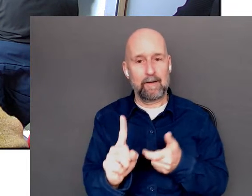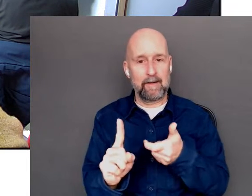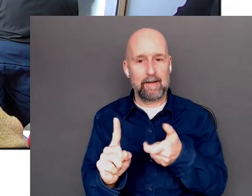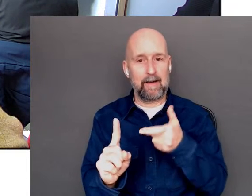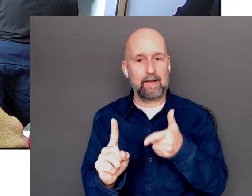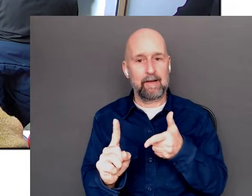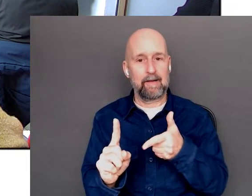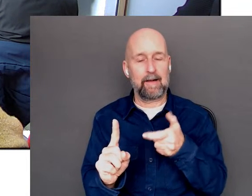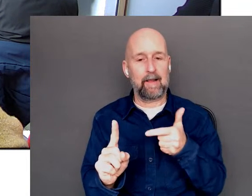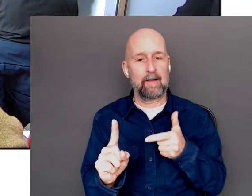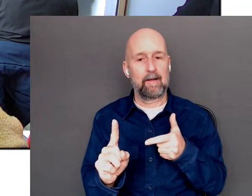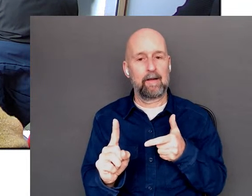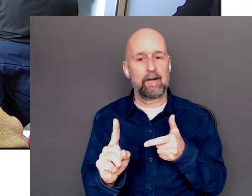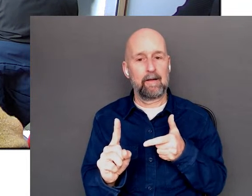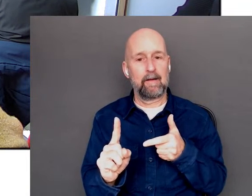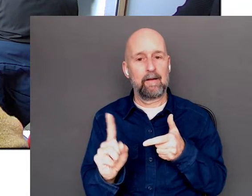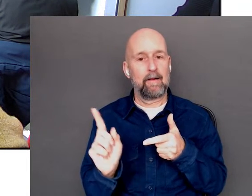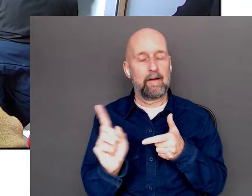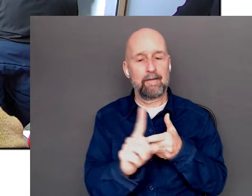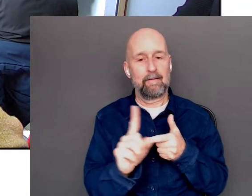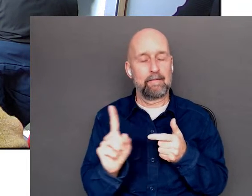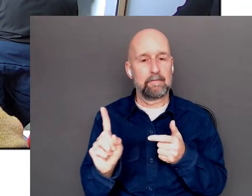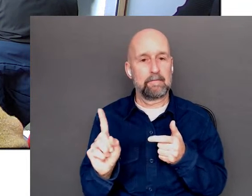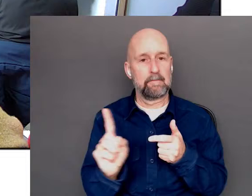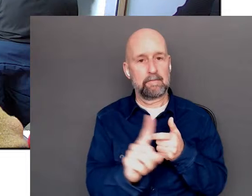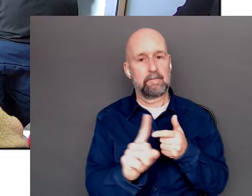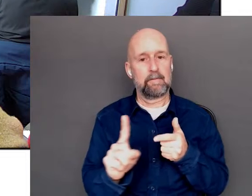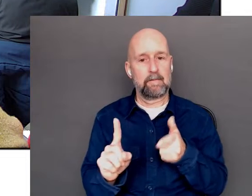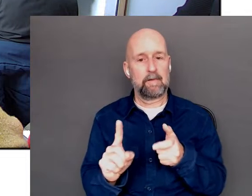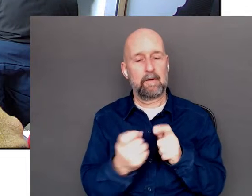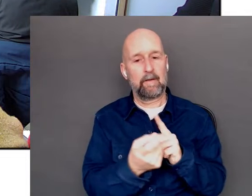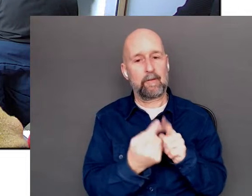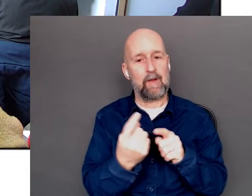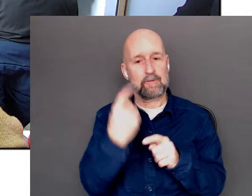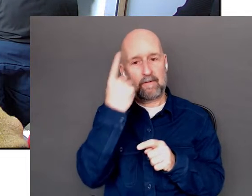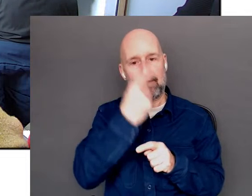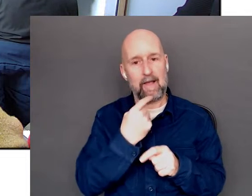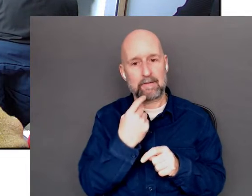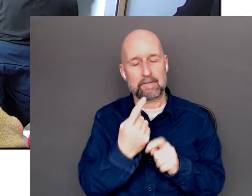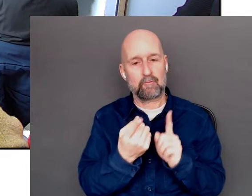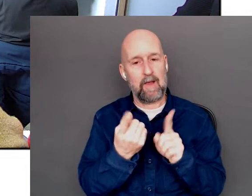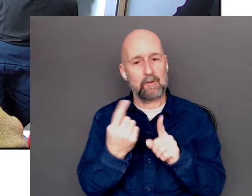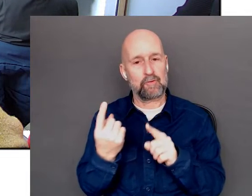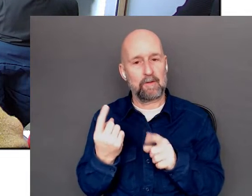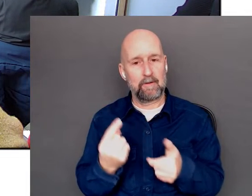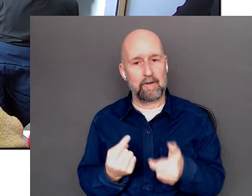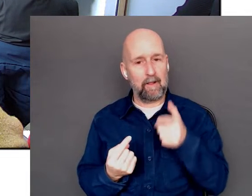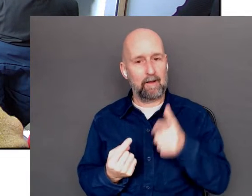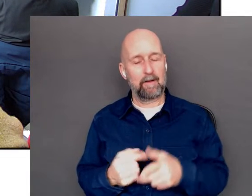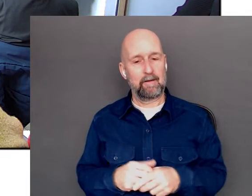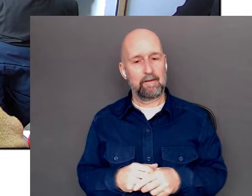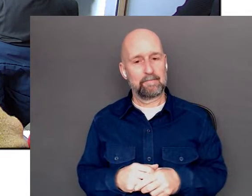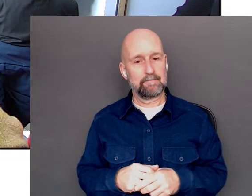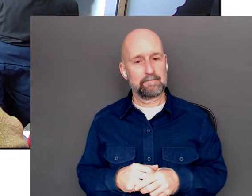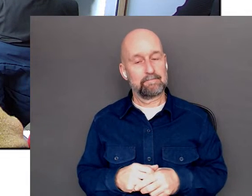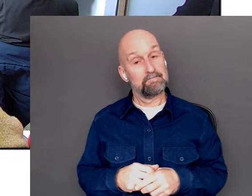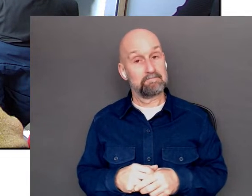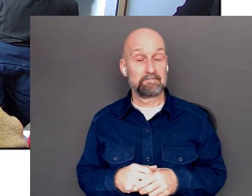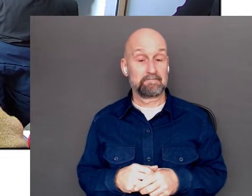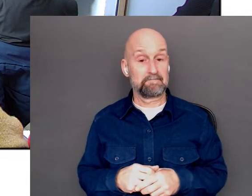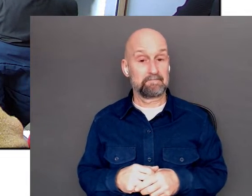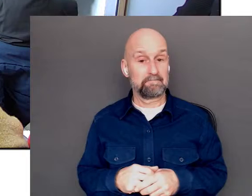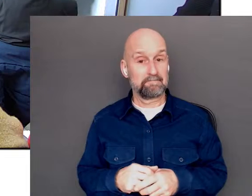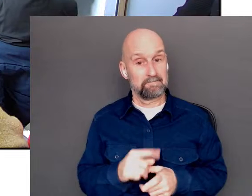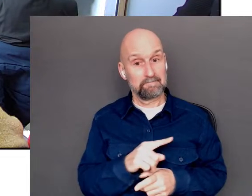back, and we were 5, and the reaction on the face of the people, us doing that, was almost as good